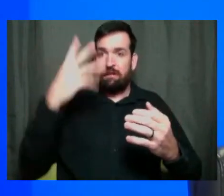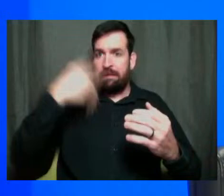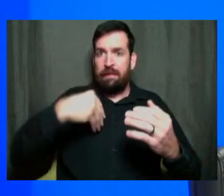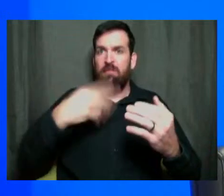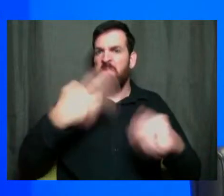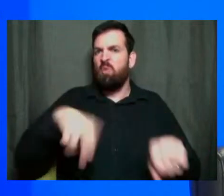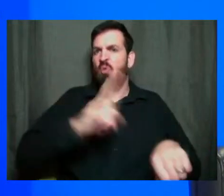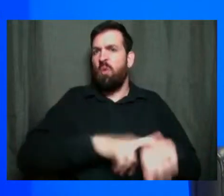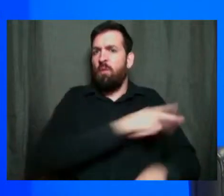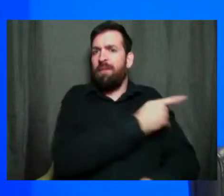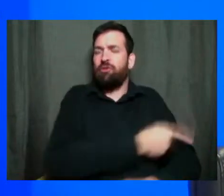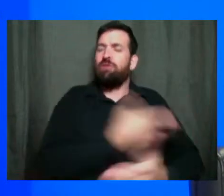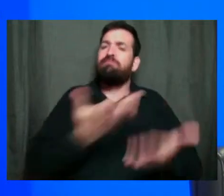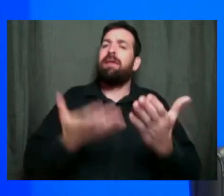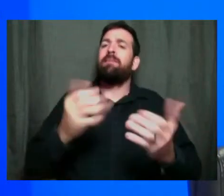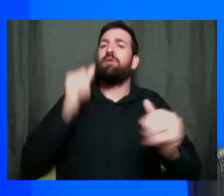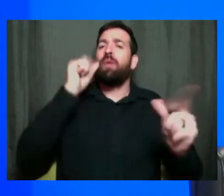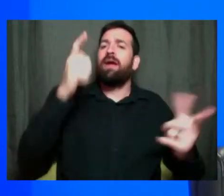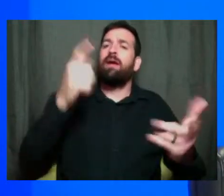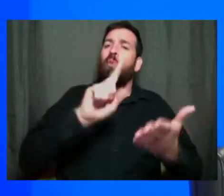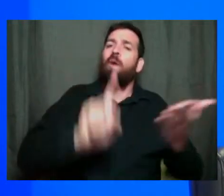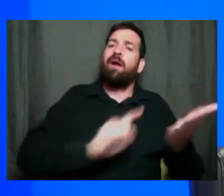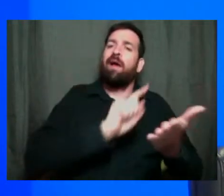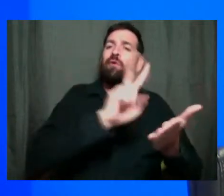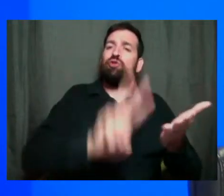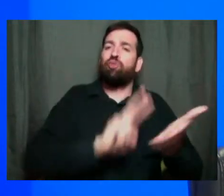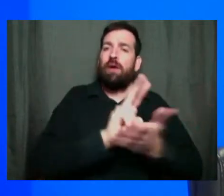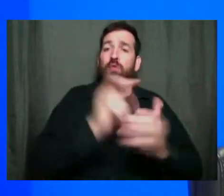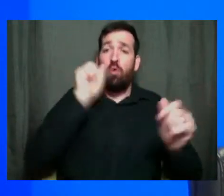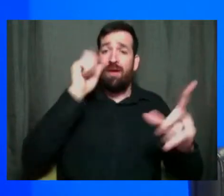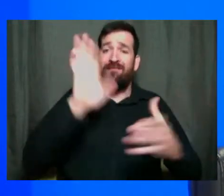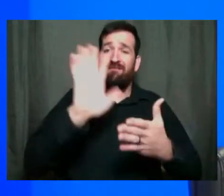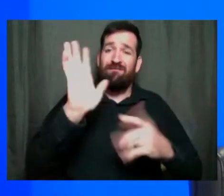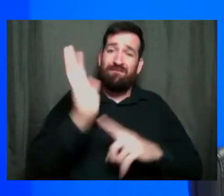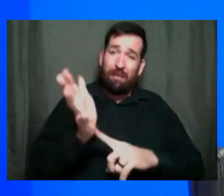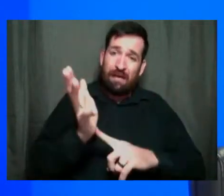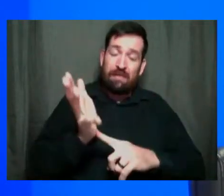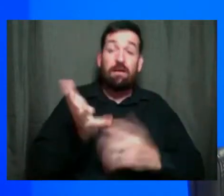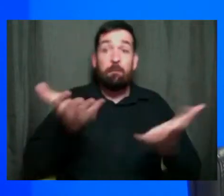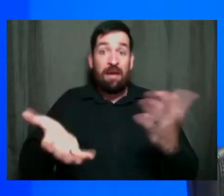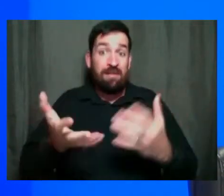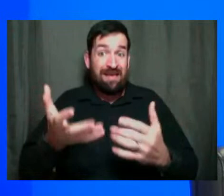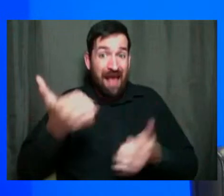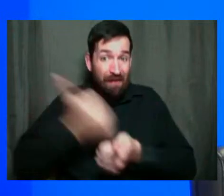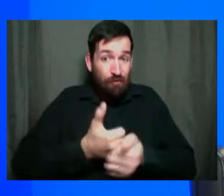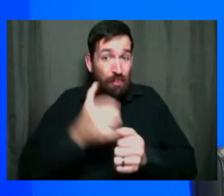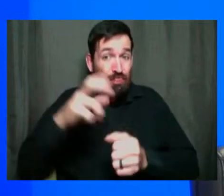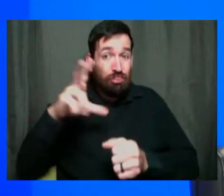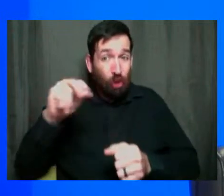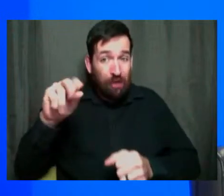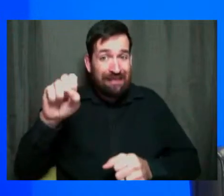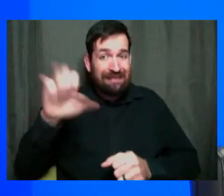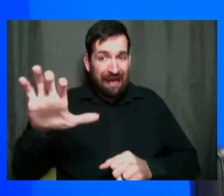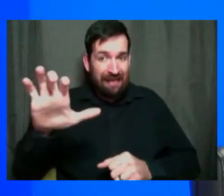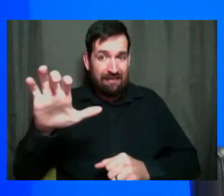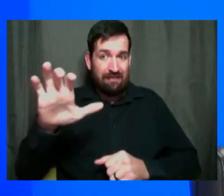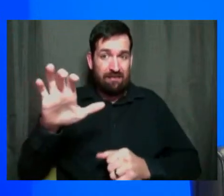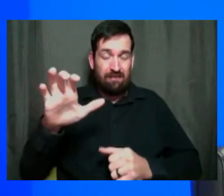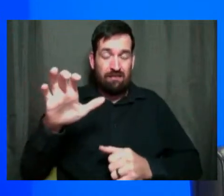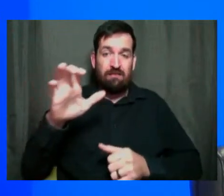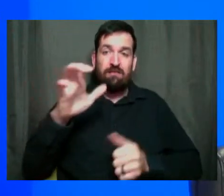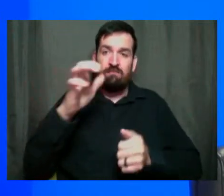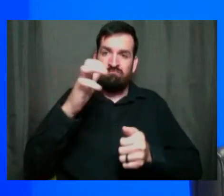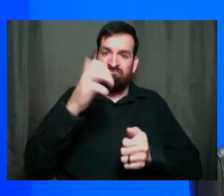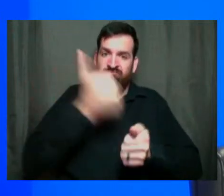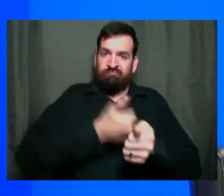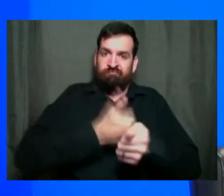waking up every hour or two and awake for 5 minutes. These patients may be waking up every 30 seconds repeatedly all night long. And you